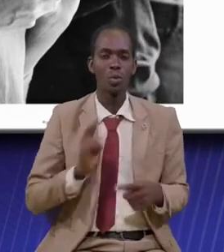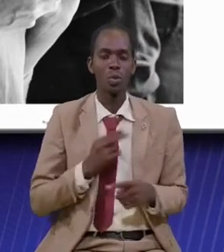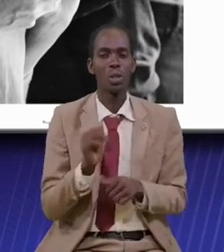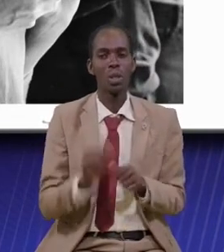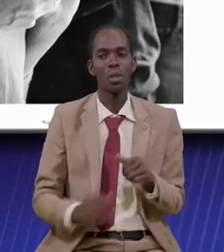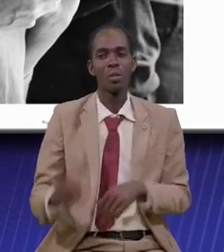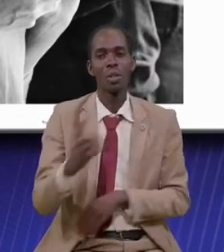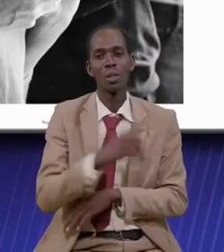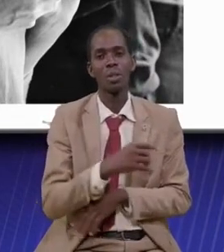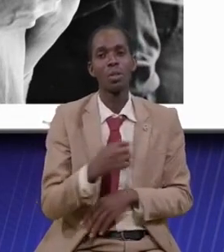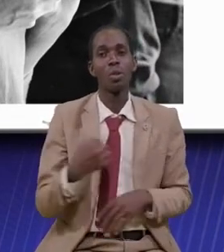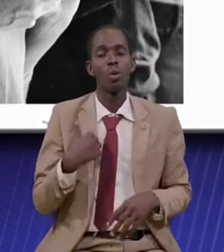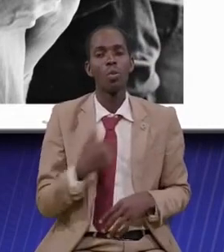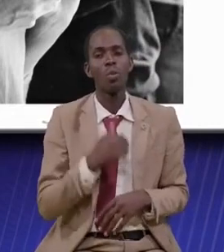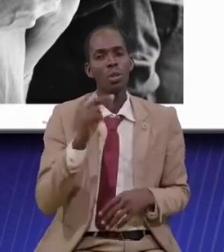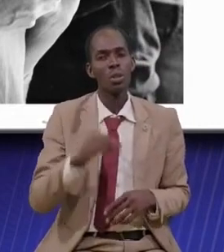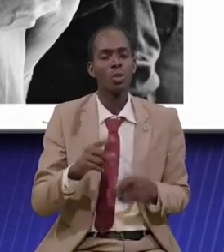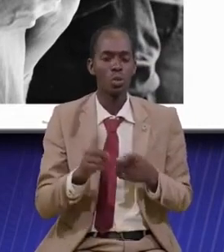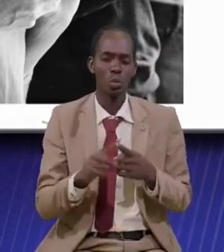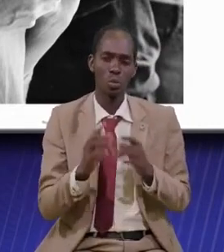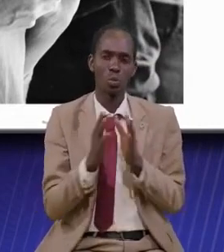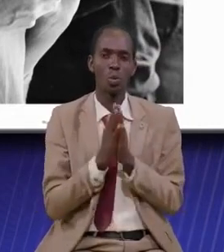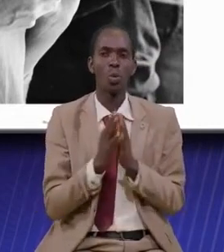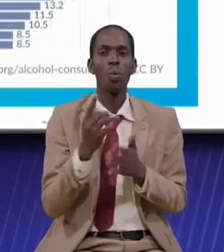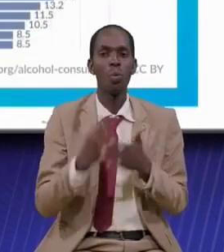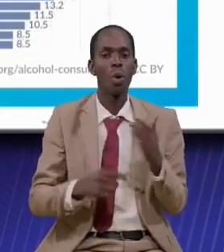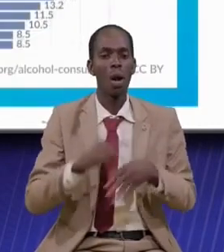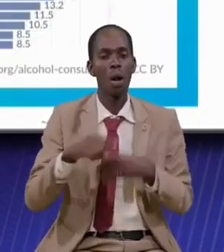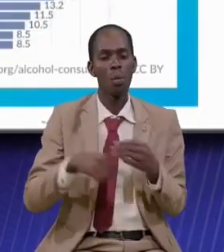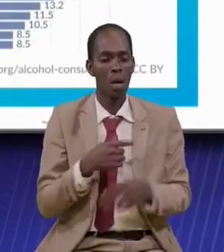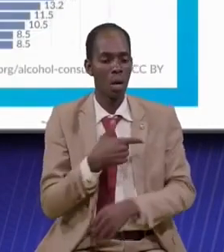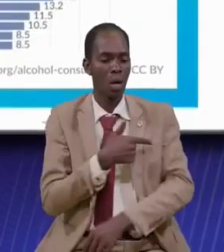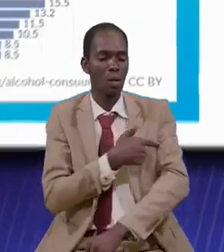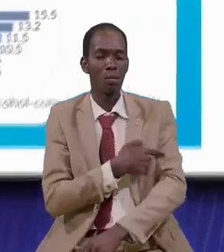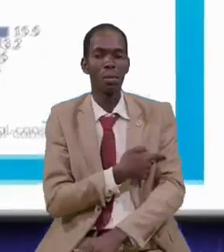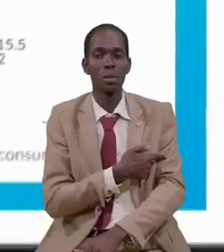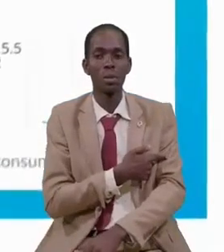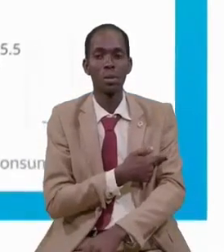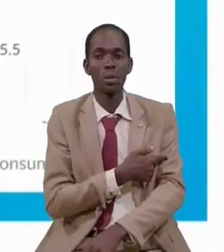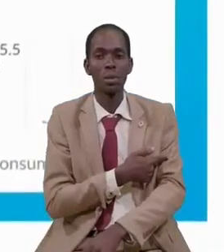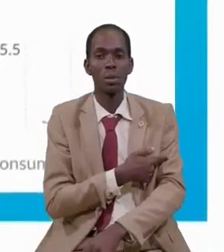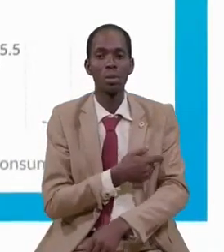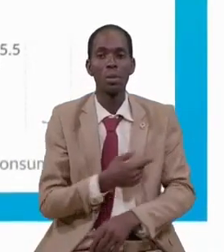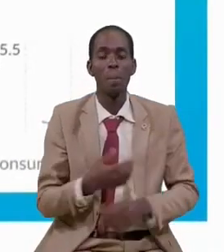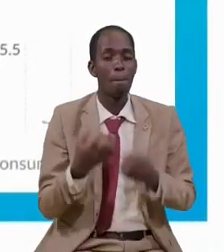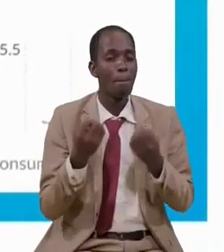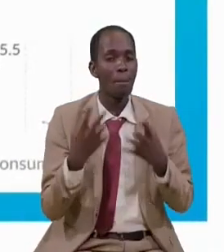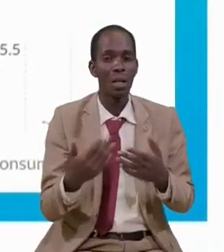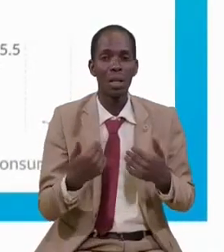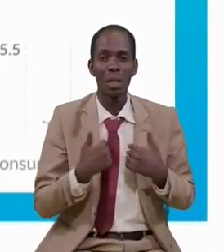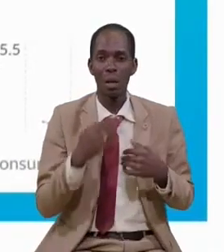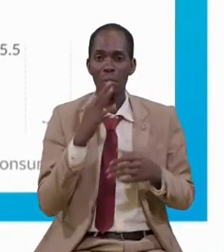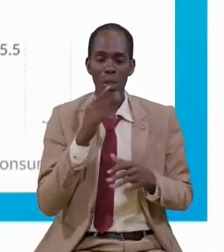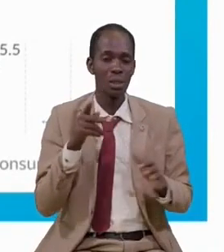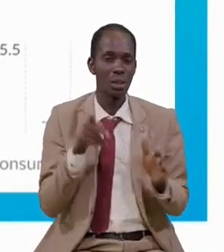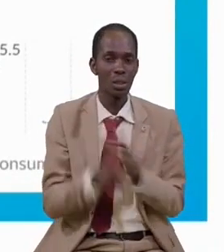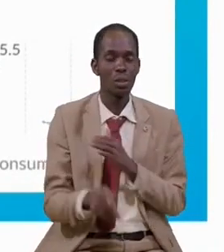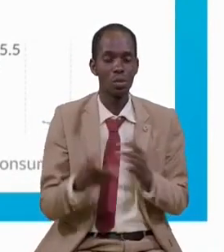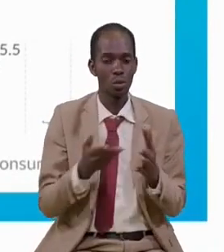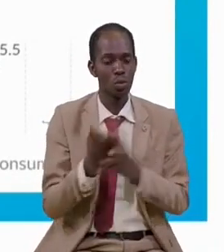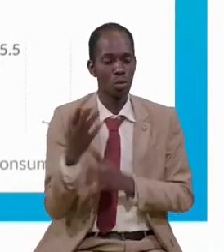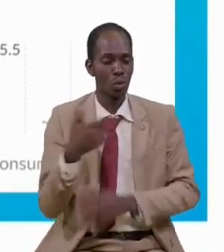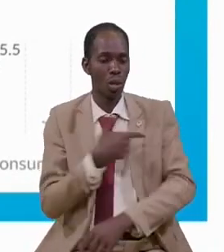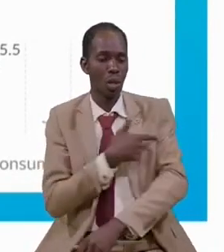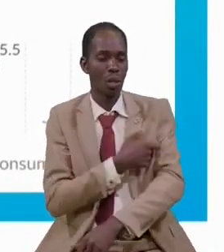we have to cry out. What about drug addiction? Many have been killed by virtue of drug addiction. Look at the